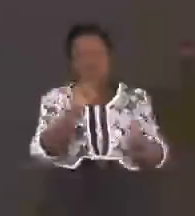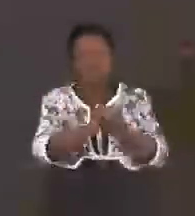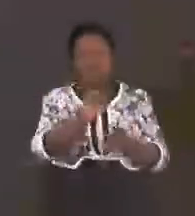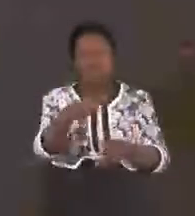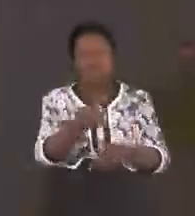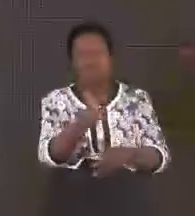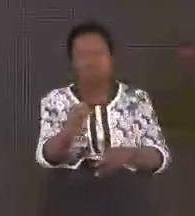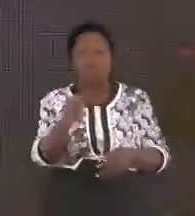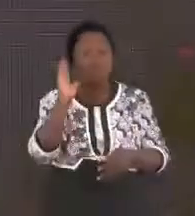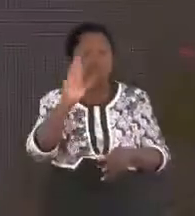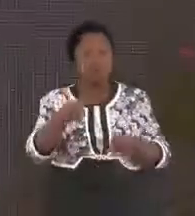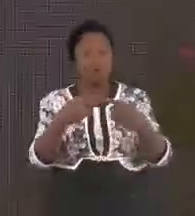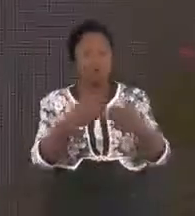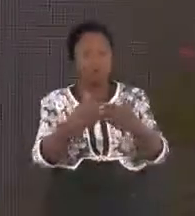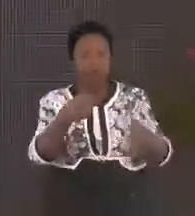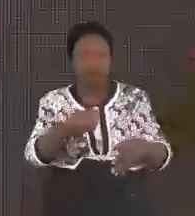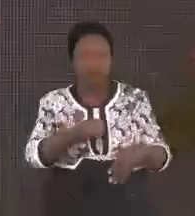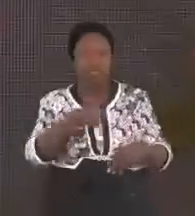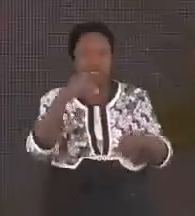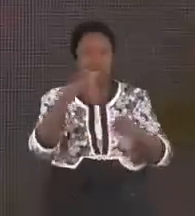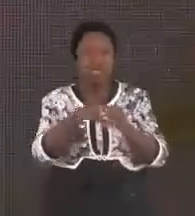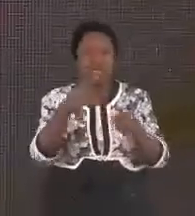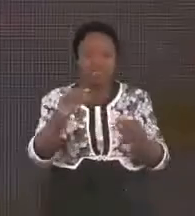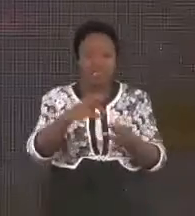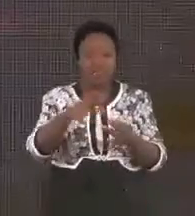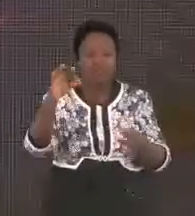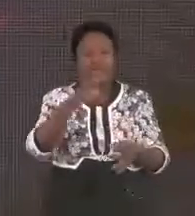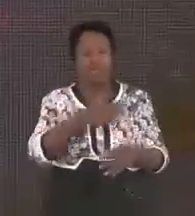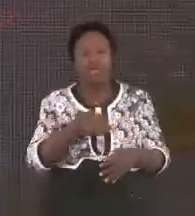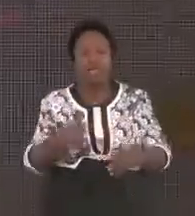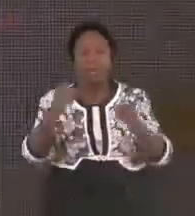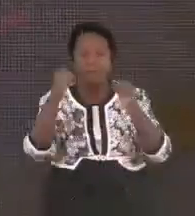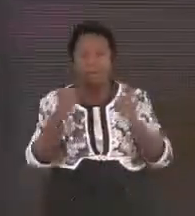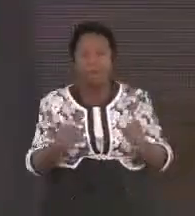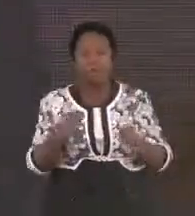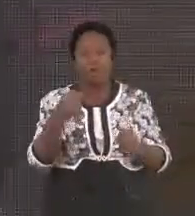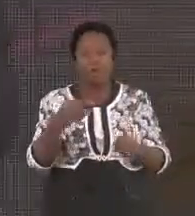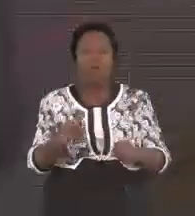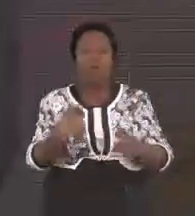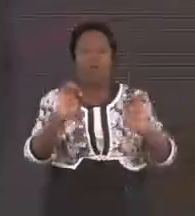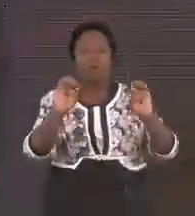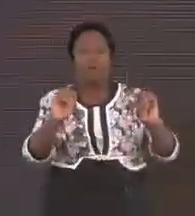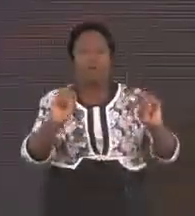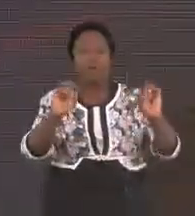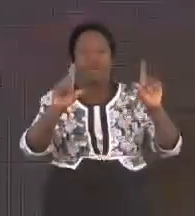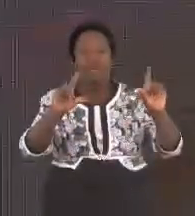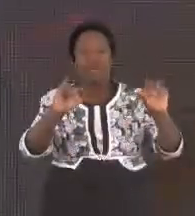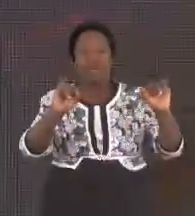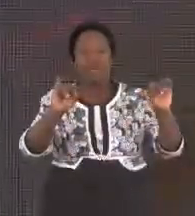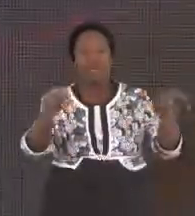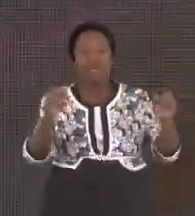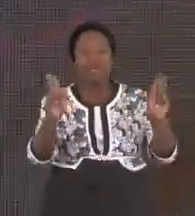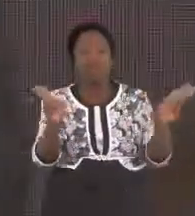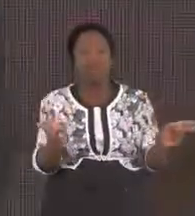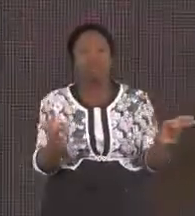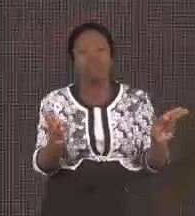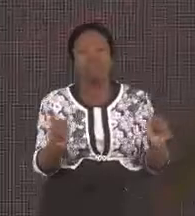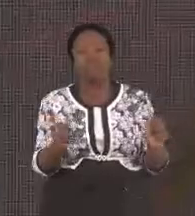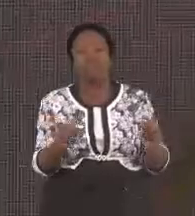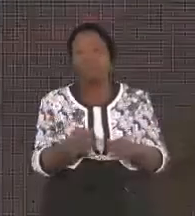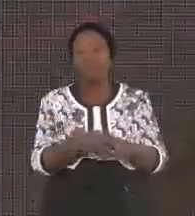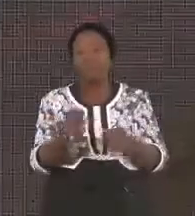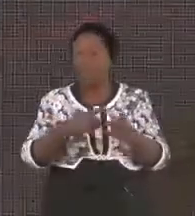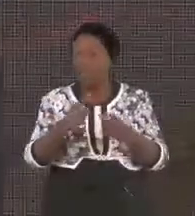me in the spirit and power of Elias, of Elijah, to turn the